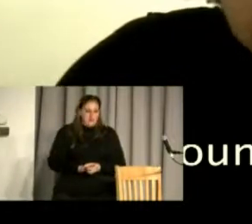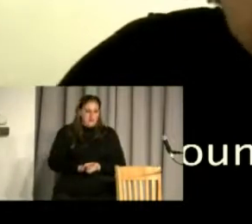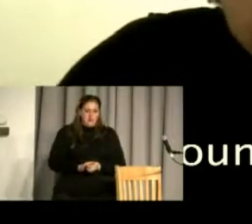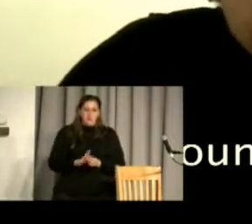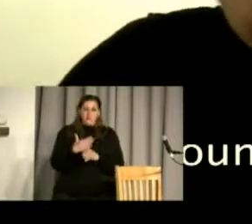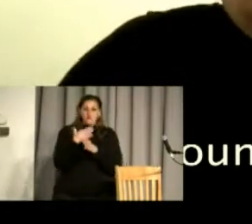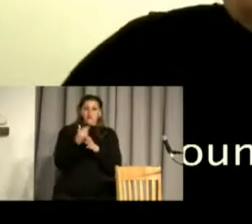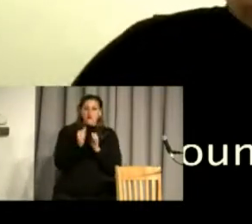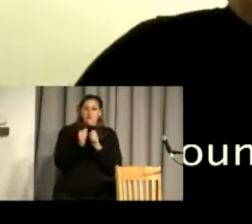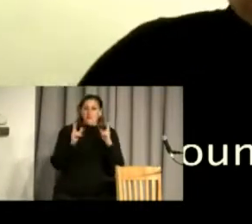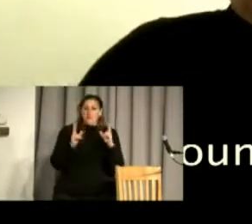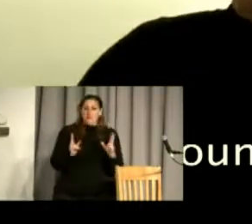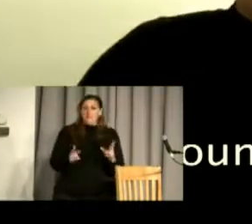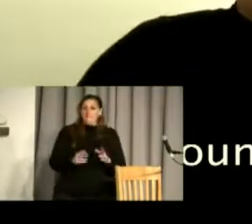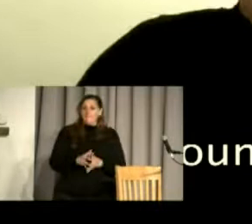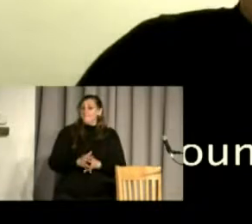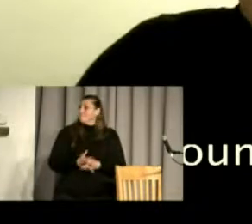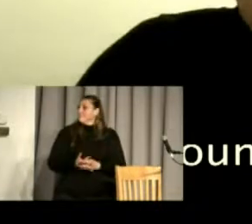another clip